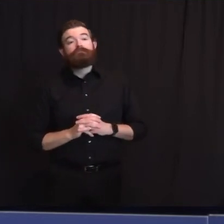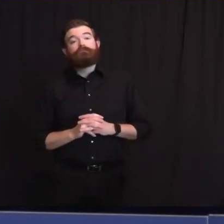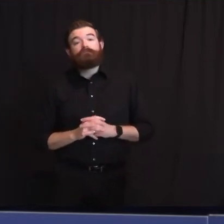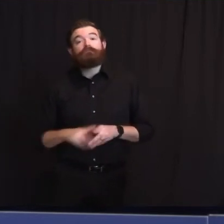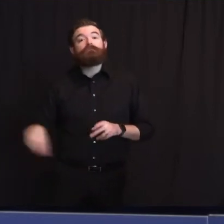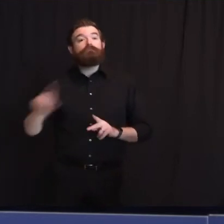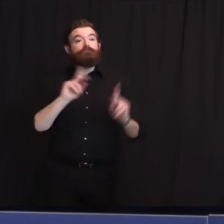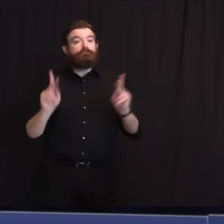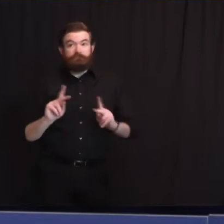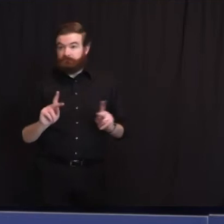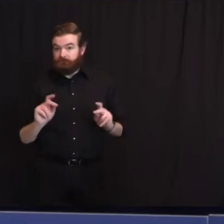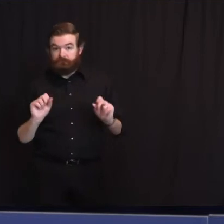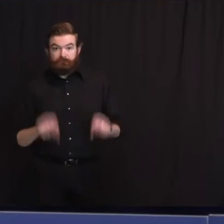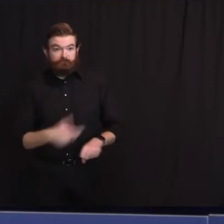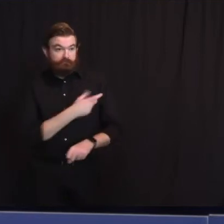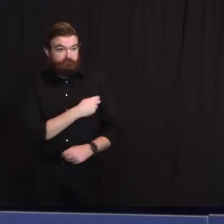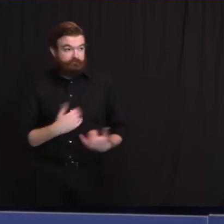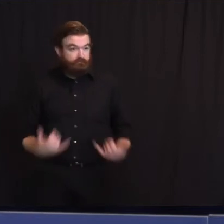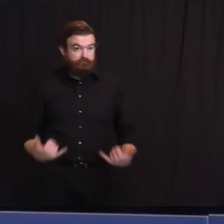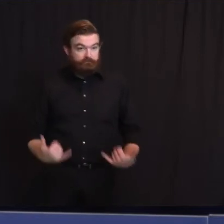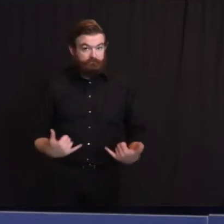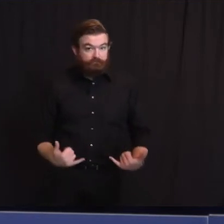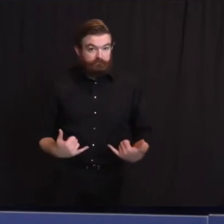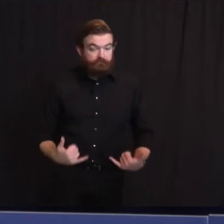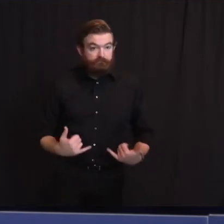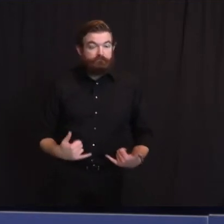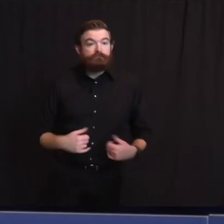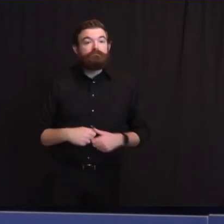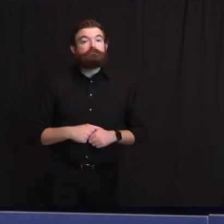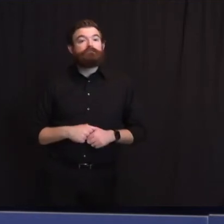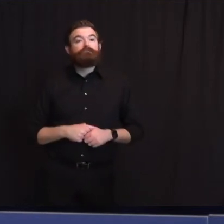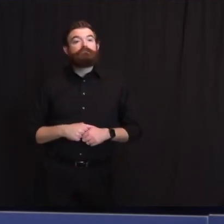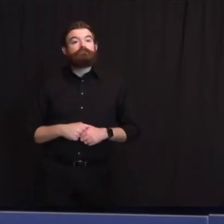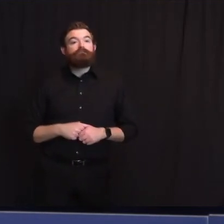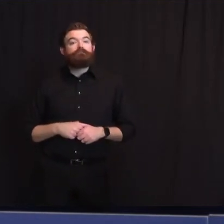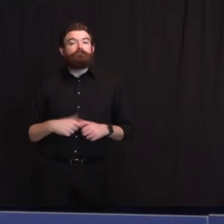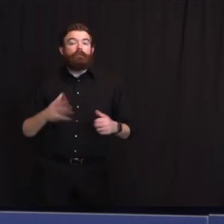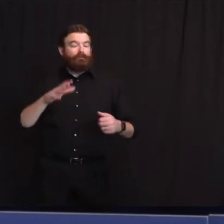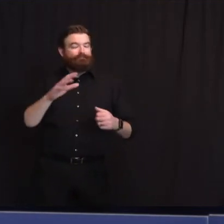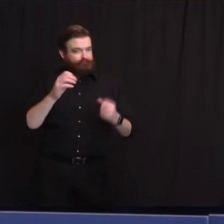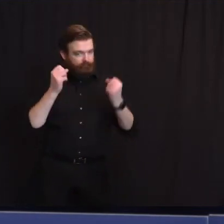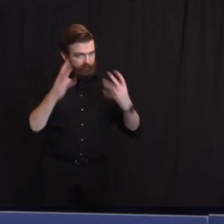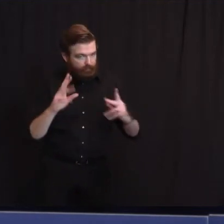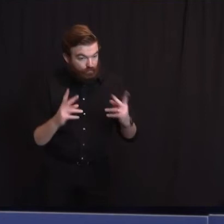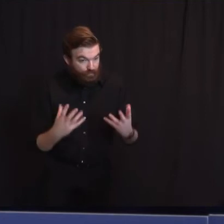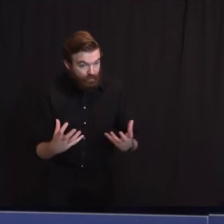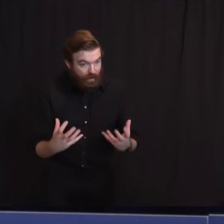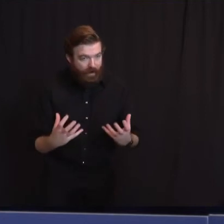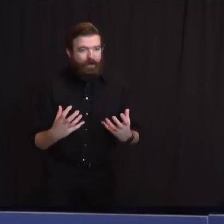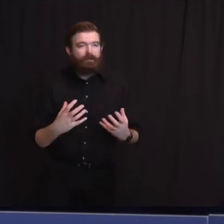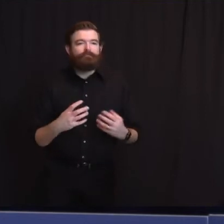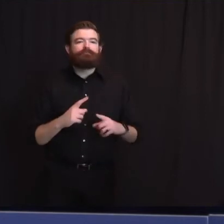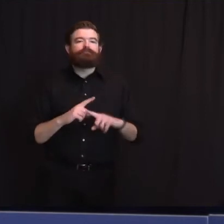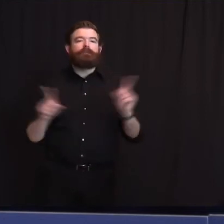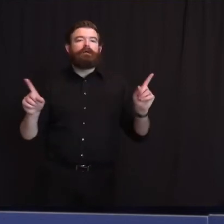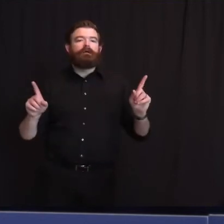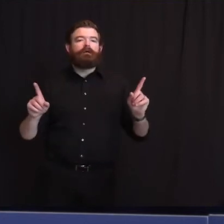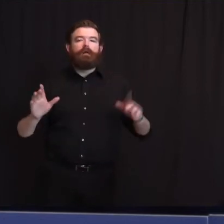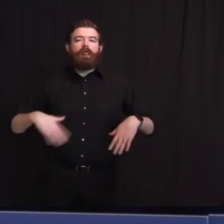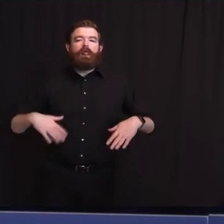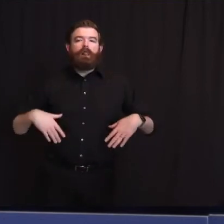As you know, there are currently many more people seeking vaccination and eligible to be vaccinated than there are appointments